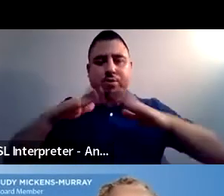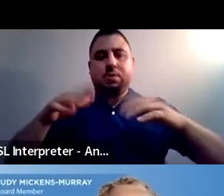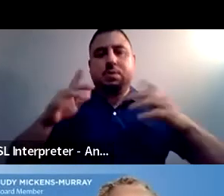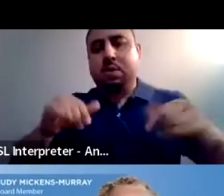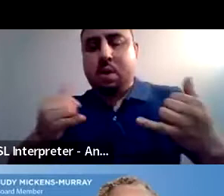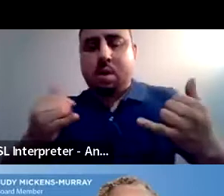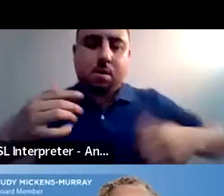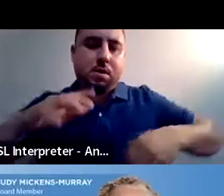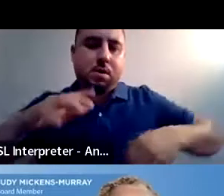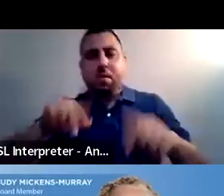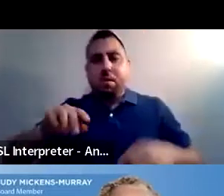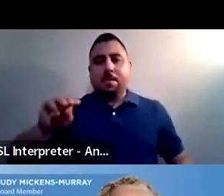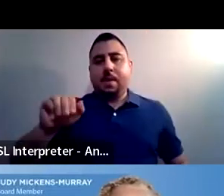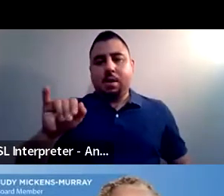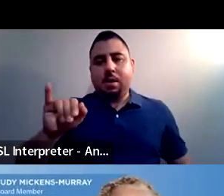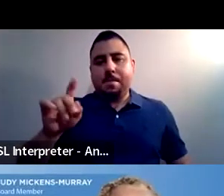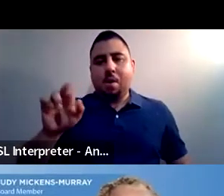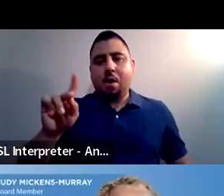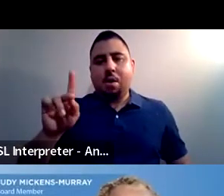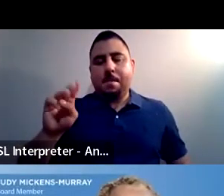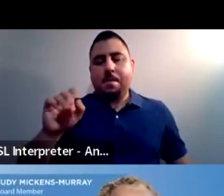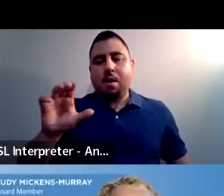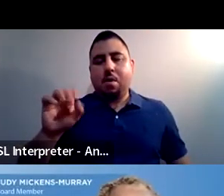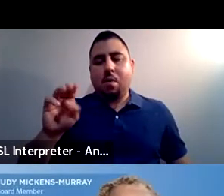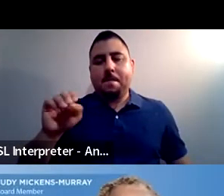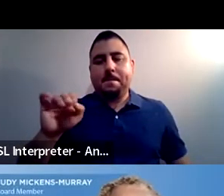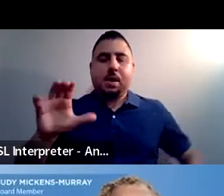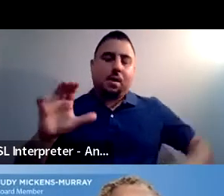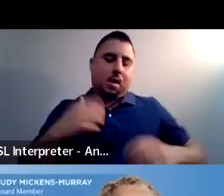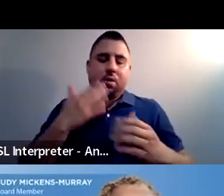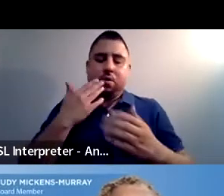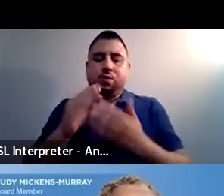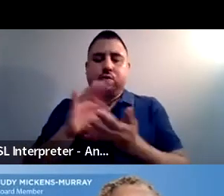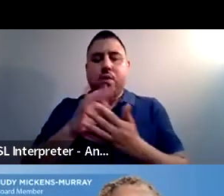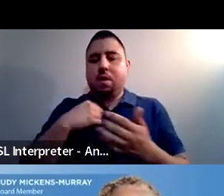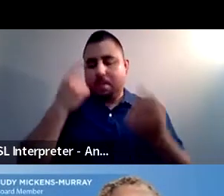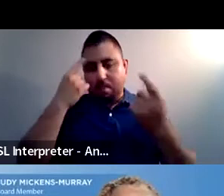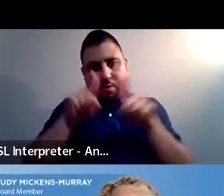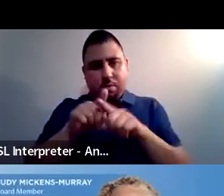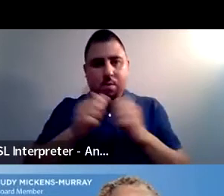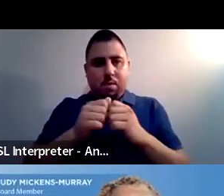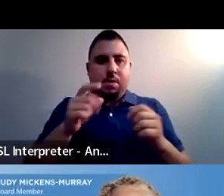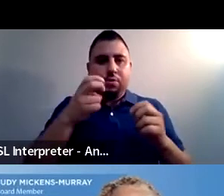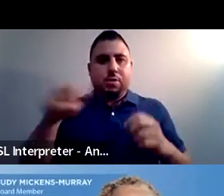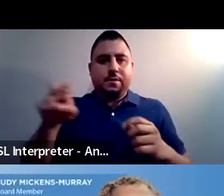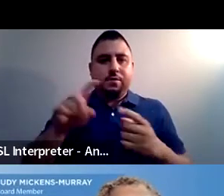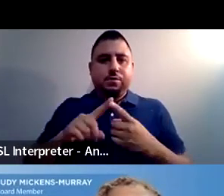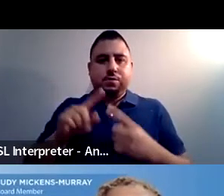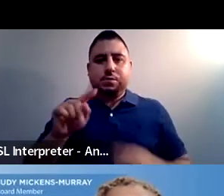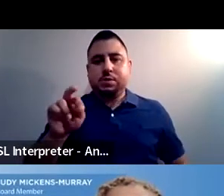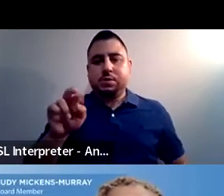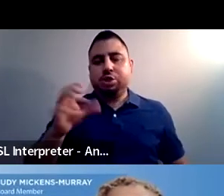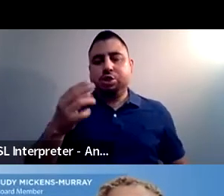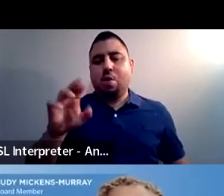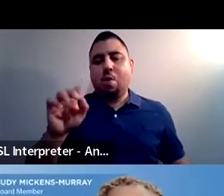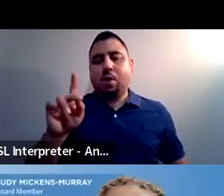attending. He is attending Langley Park McCormick and that is a very good school. I am not in agreement of him being transferred into Cherokee Lane.